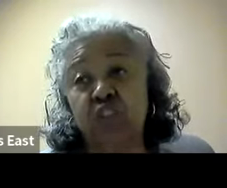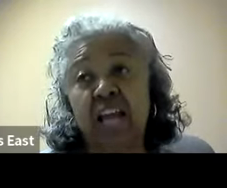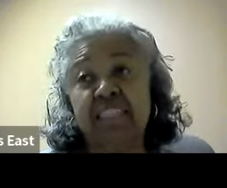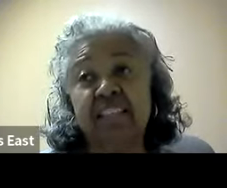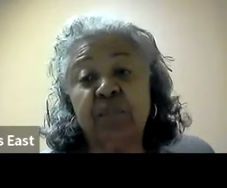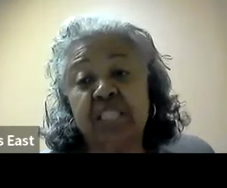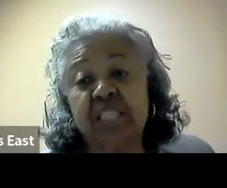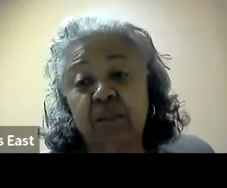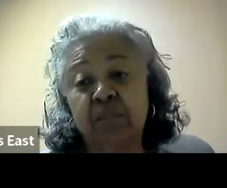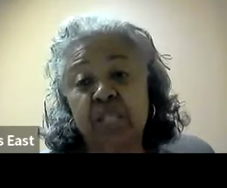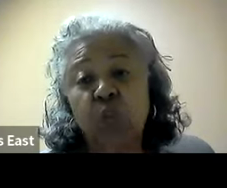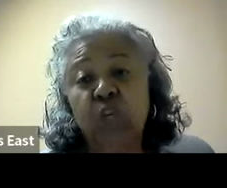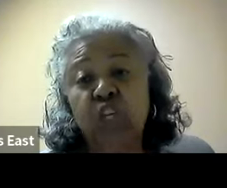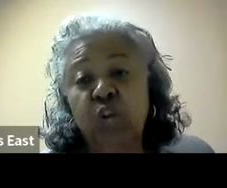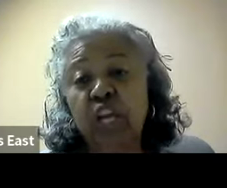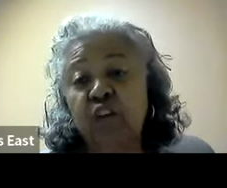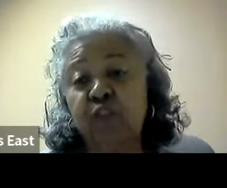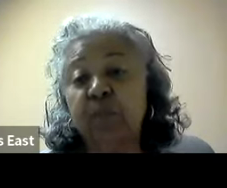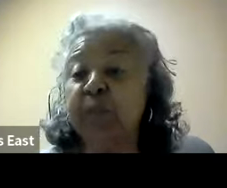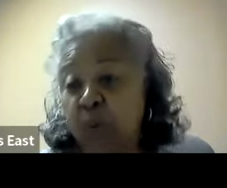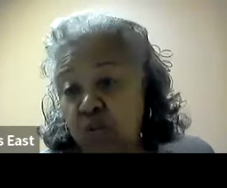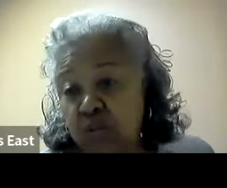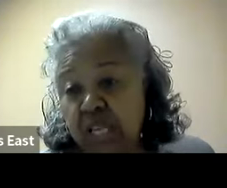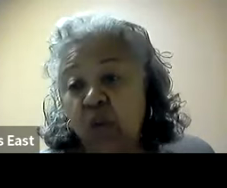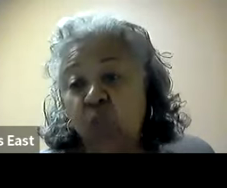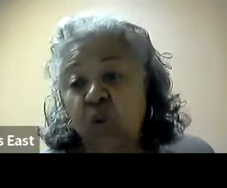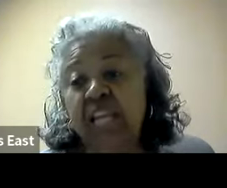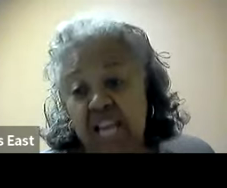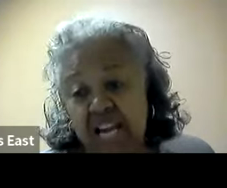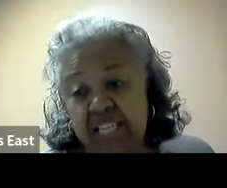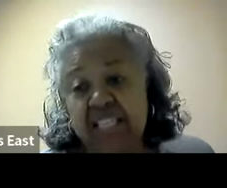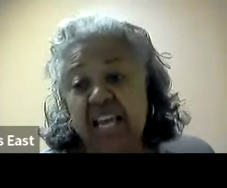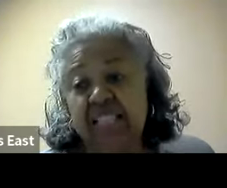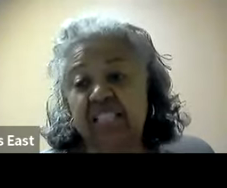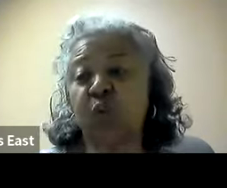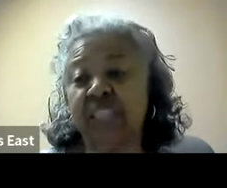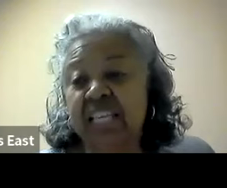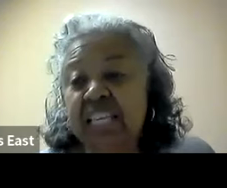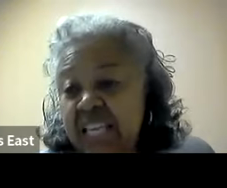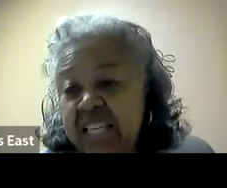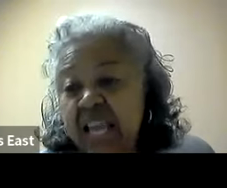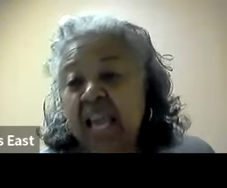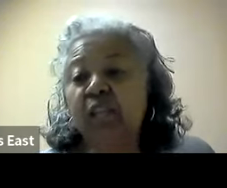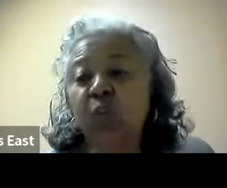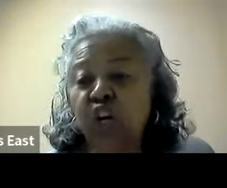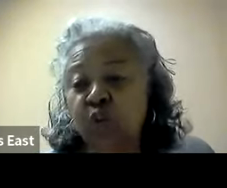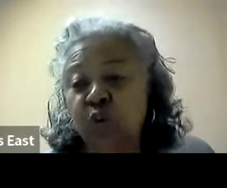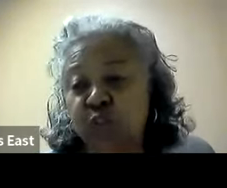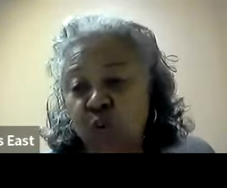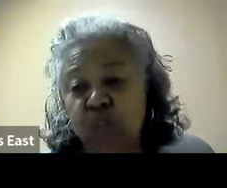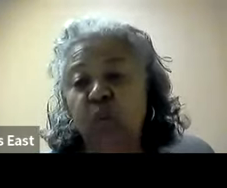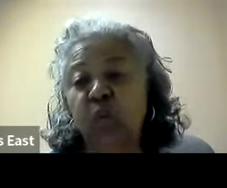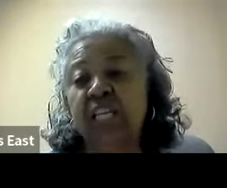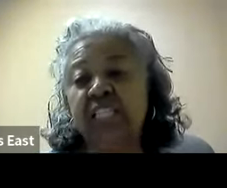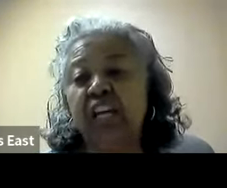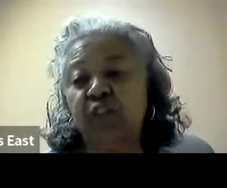needs are. I think some of the times we don't hear from the people. We decide that this is what they need and then we're going to do it